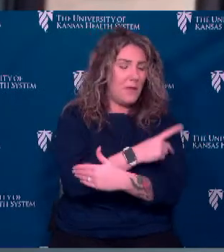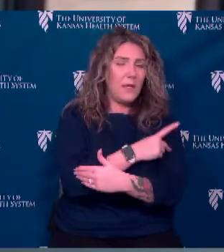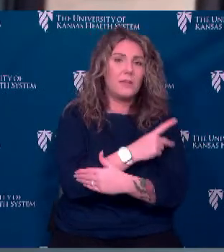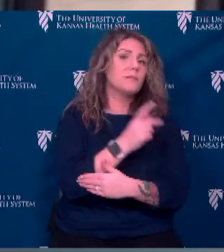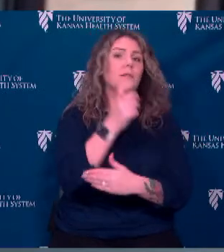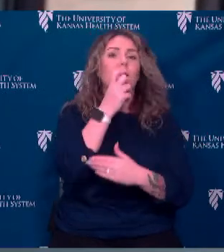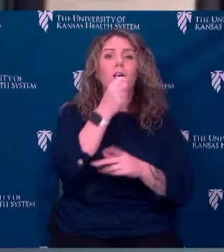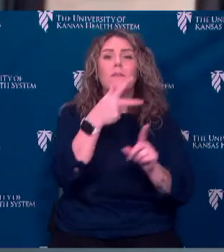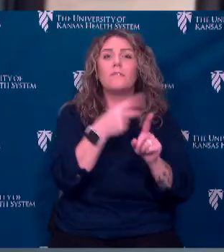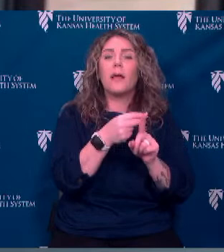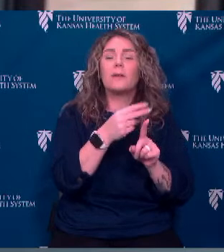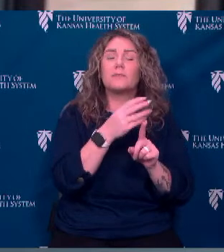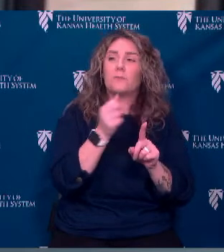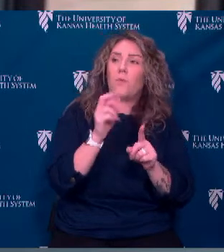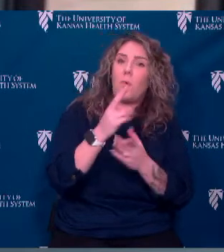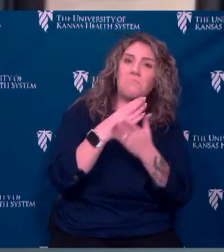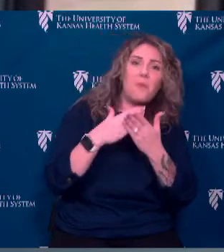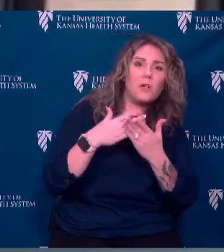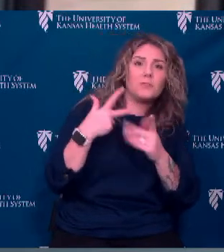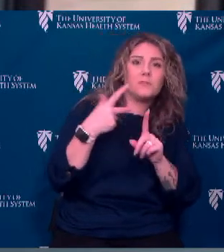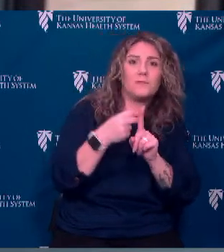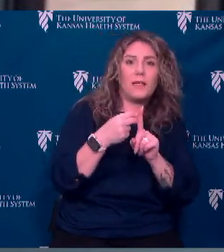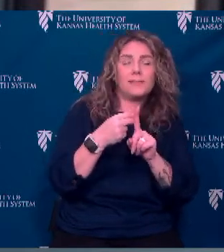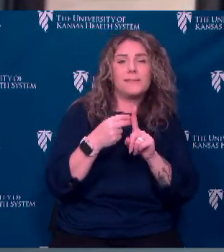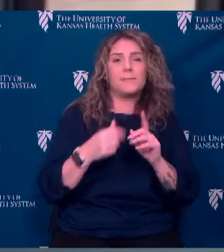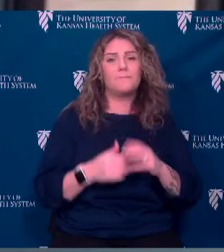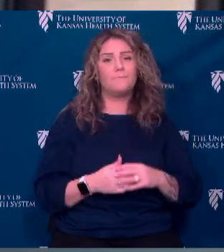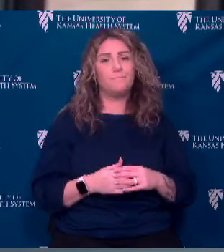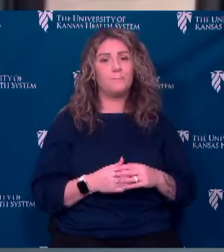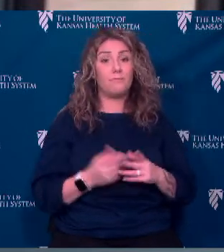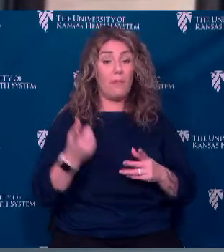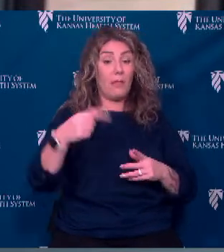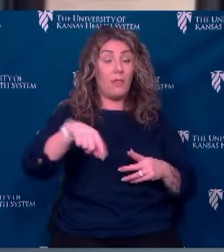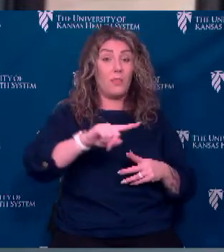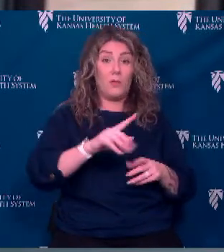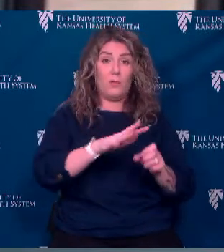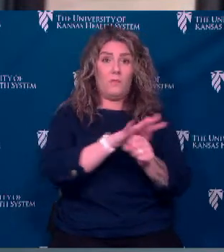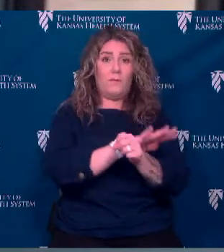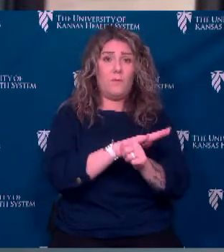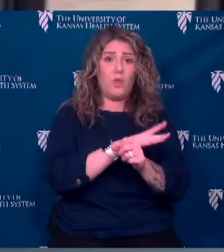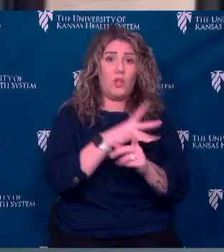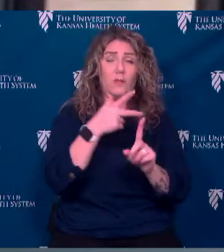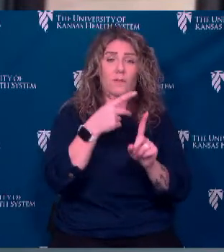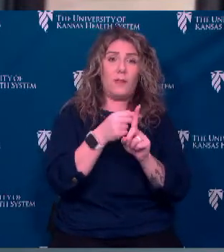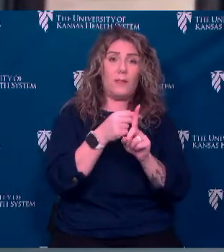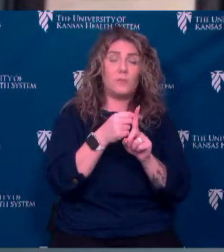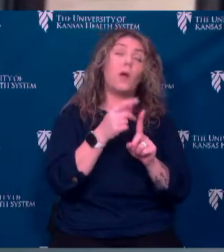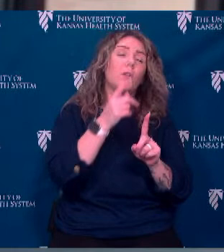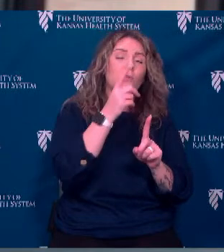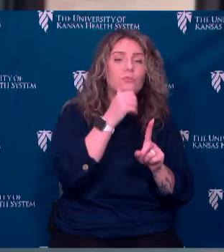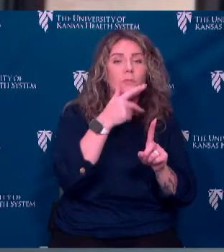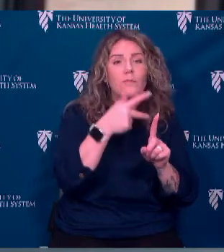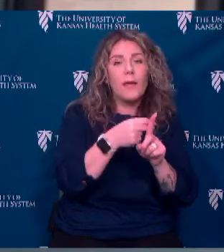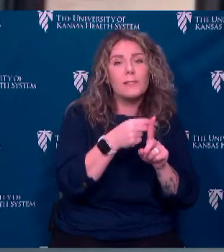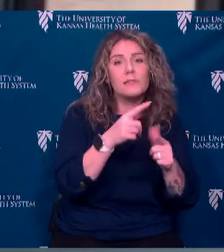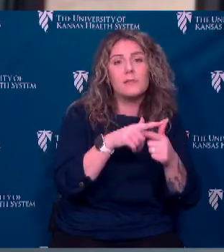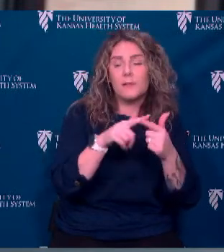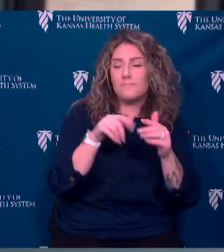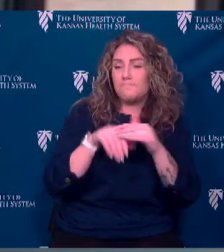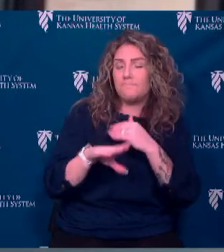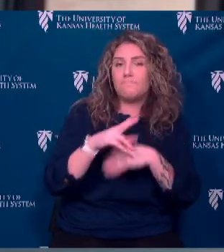or only partially vaccinated, and certainly those who are fully vaccinated or who are vaccinated who get